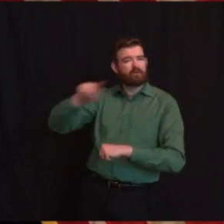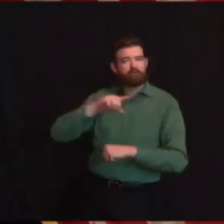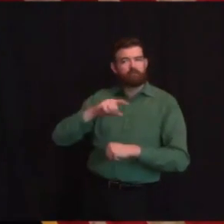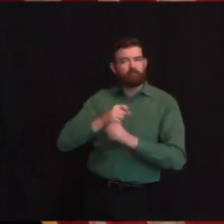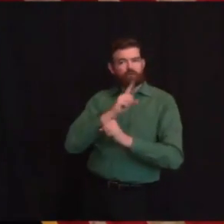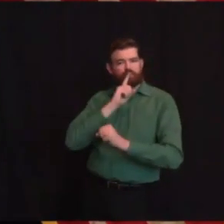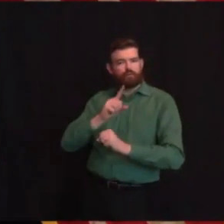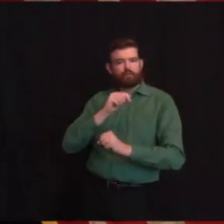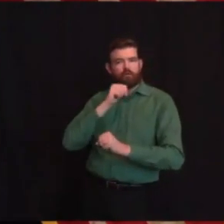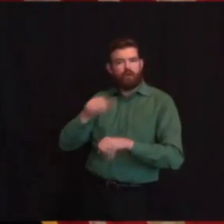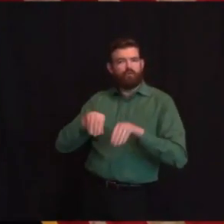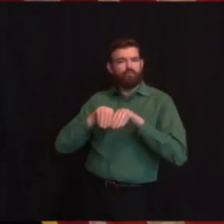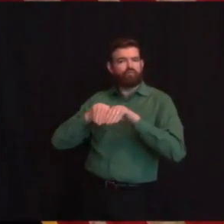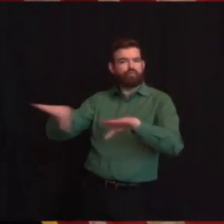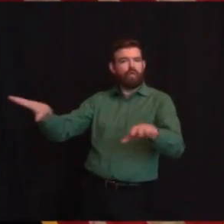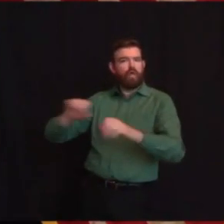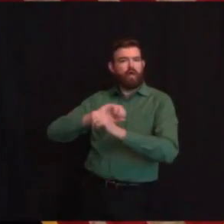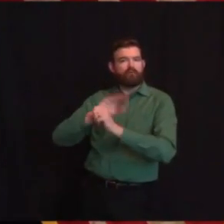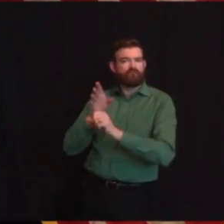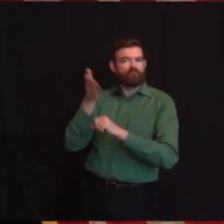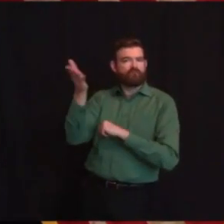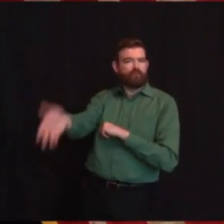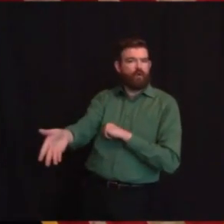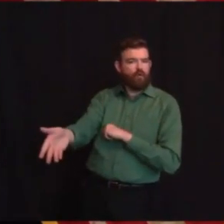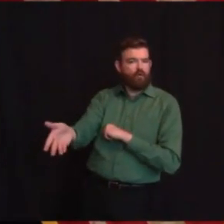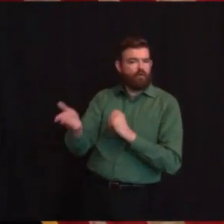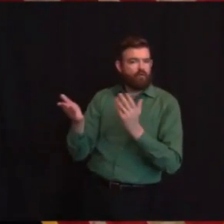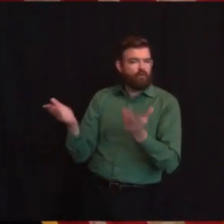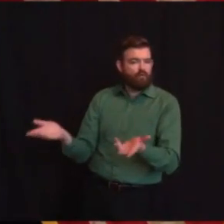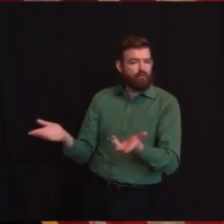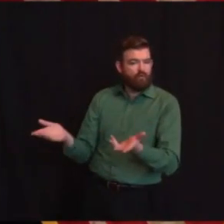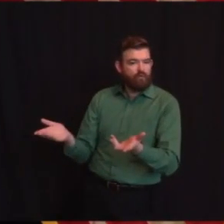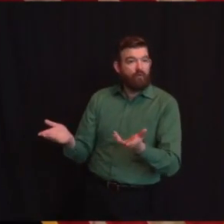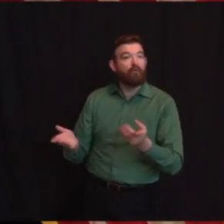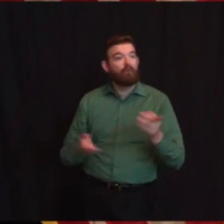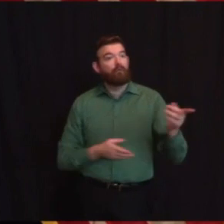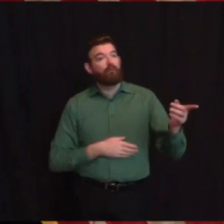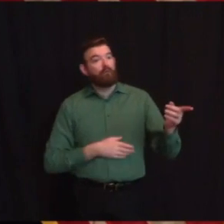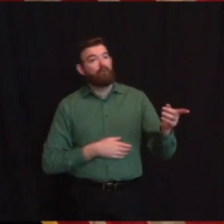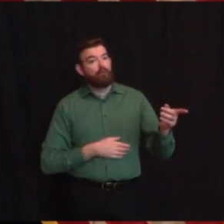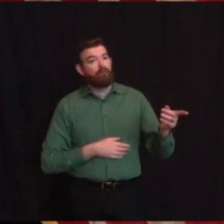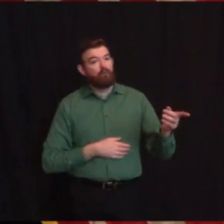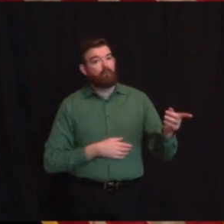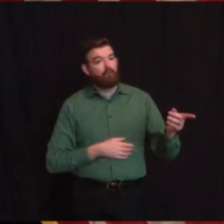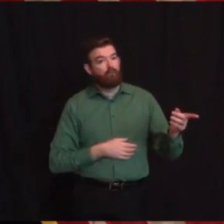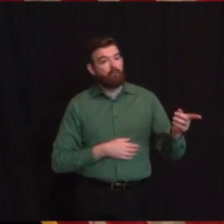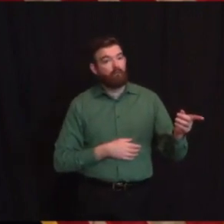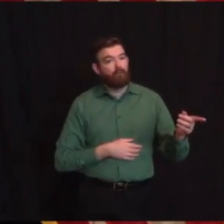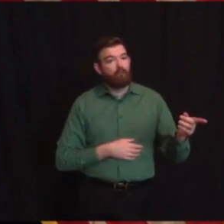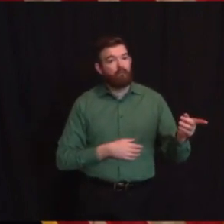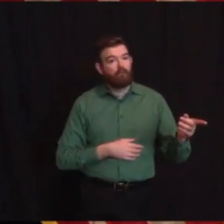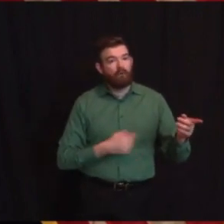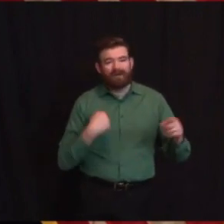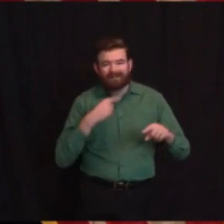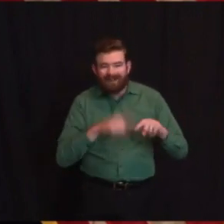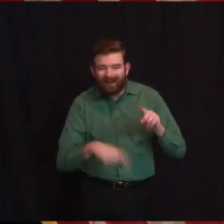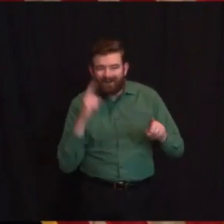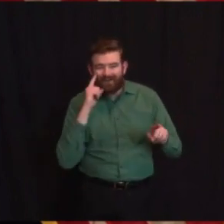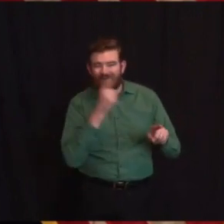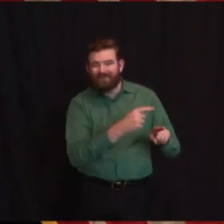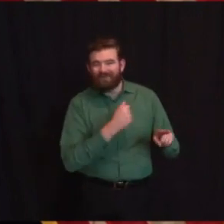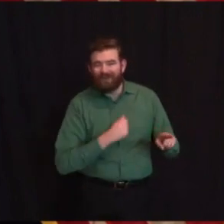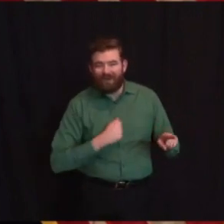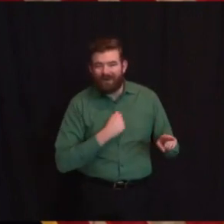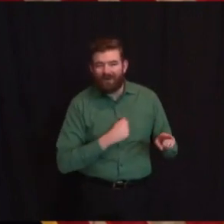developmental centers? Thank you. Yeah, I mean, obviously this is a concern. By the way, this is my fault because I couldn't hear you, so this is on me. But Martel, could